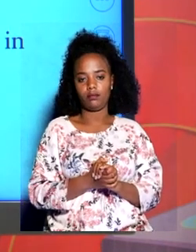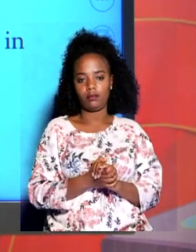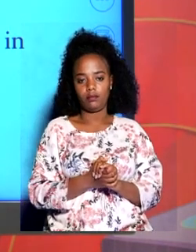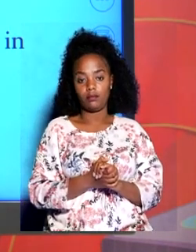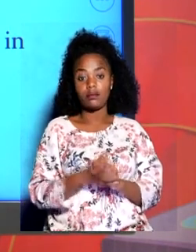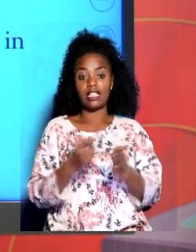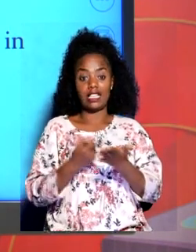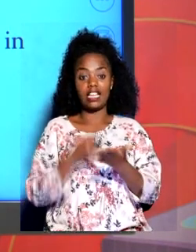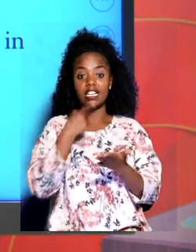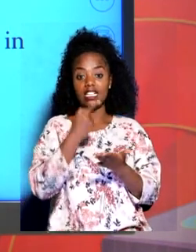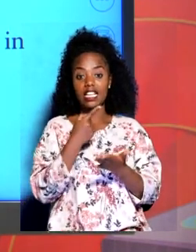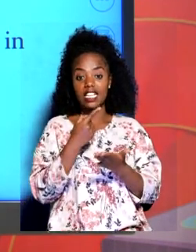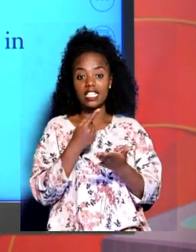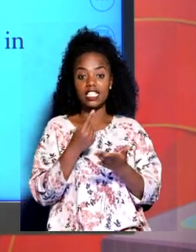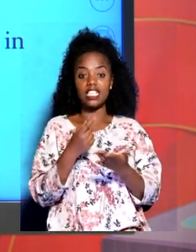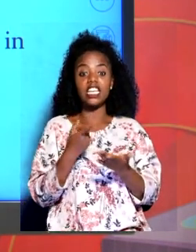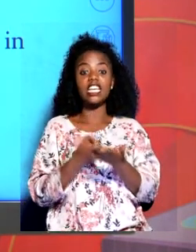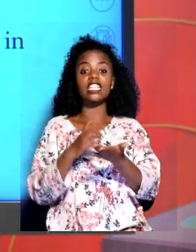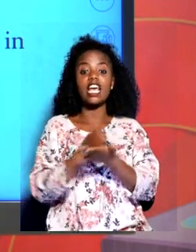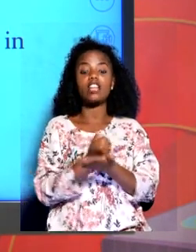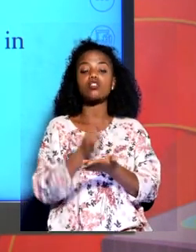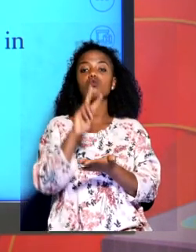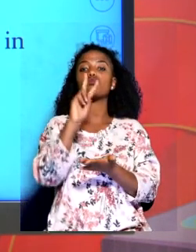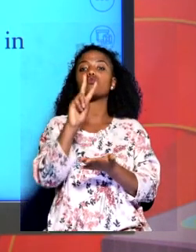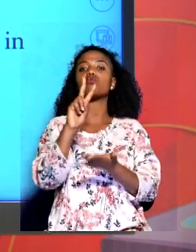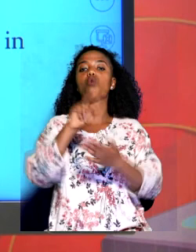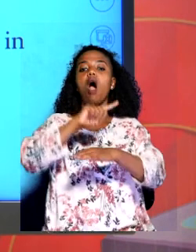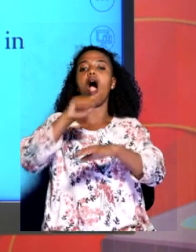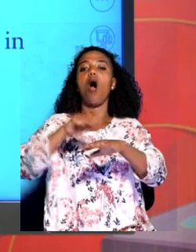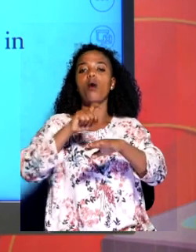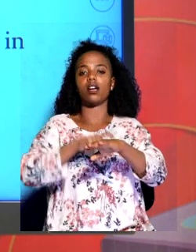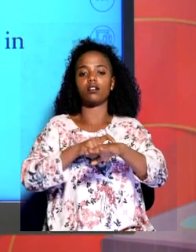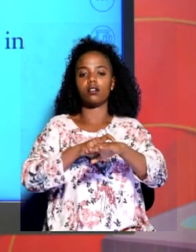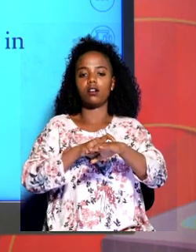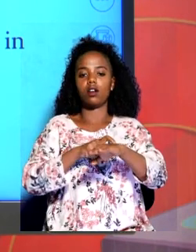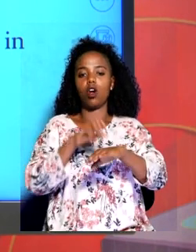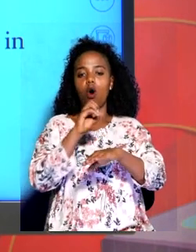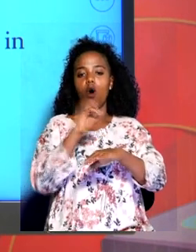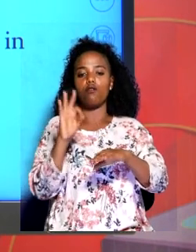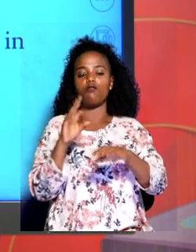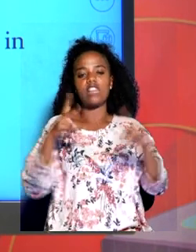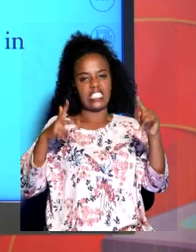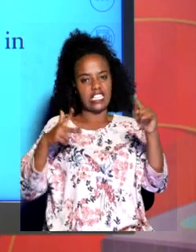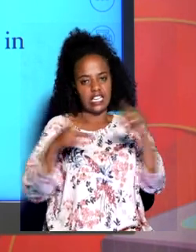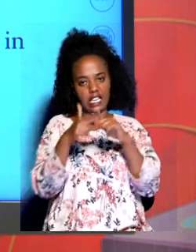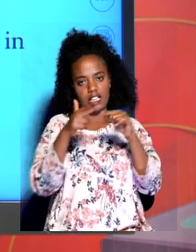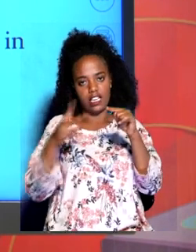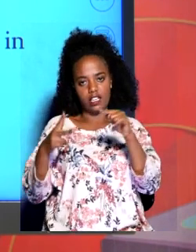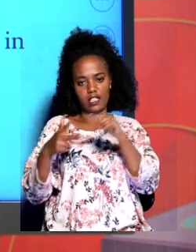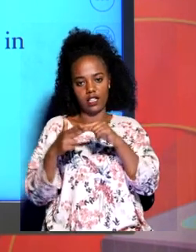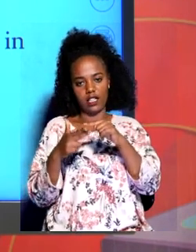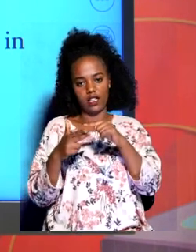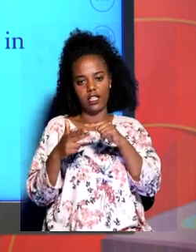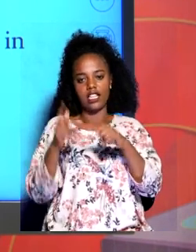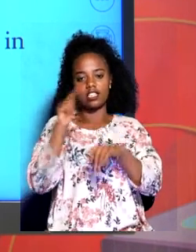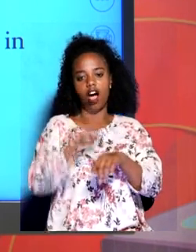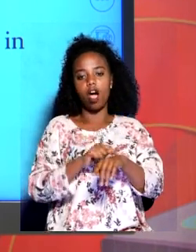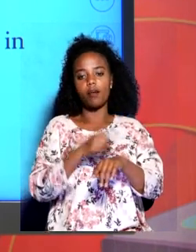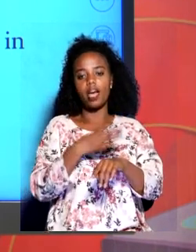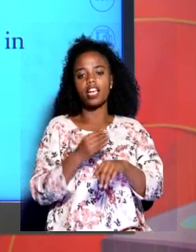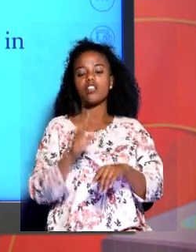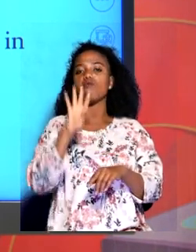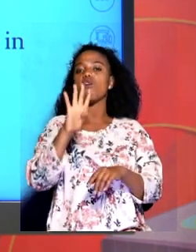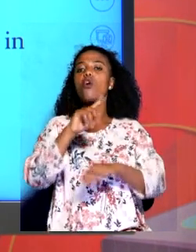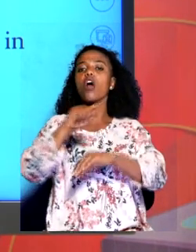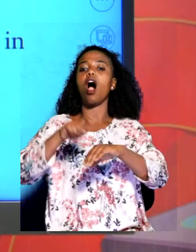Here it says it takes 2 hours of cutting time and